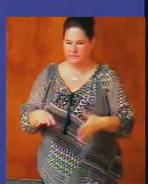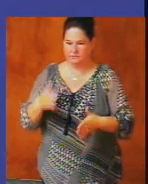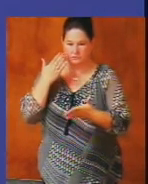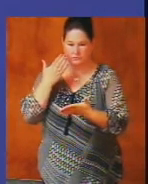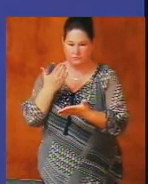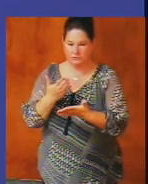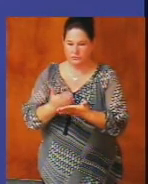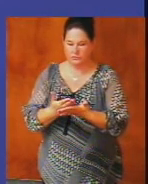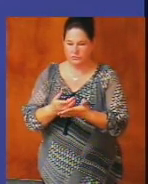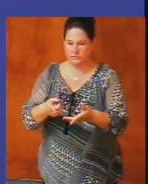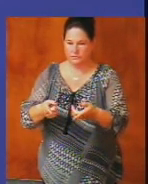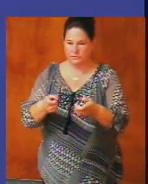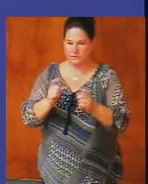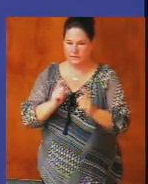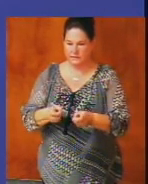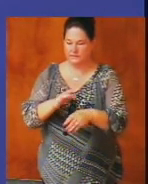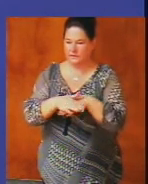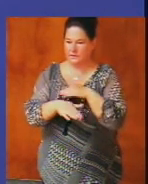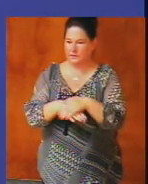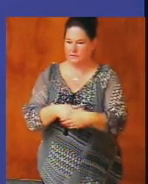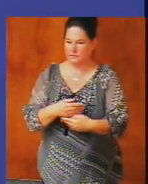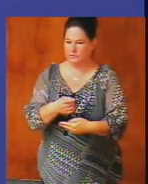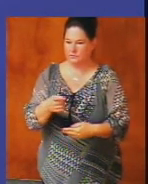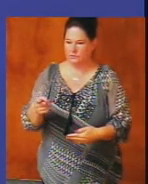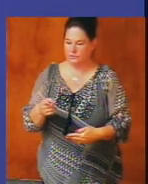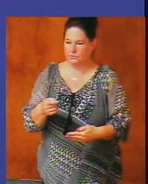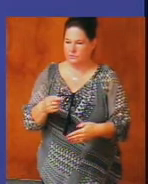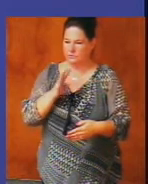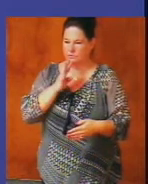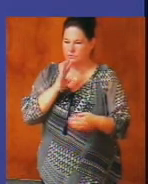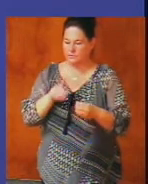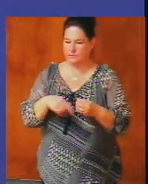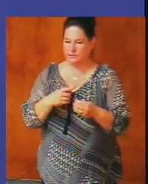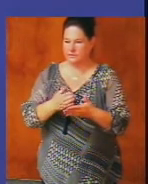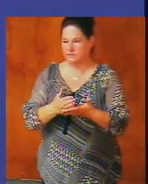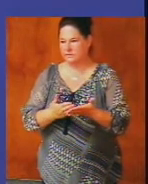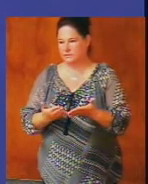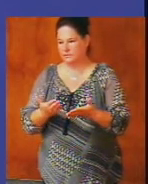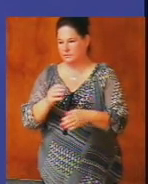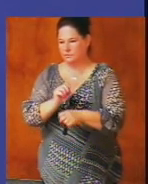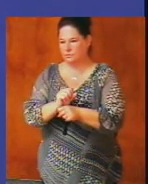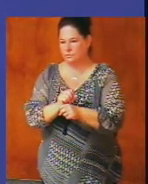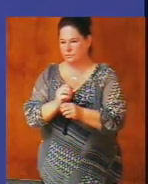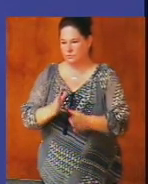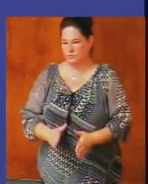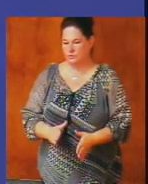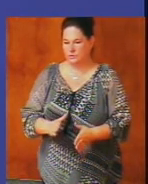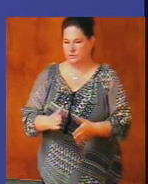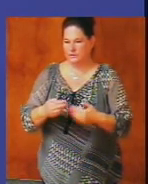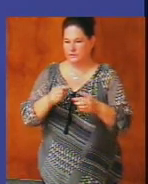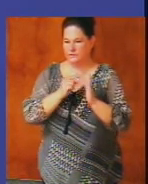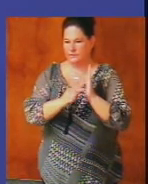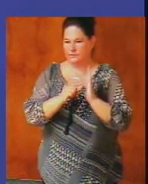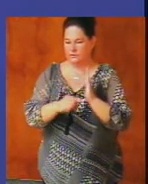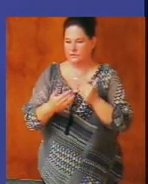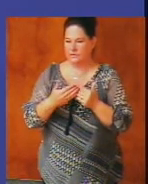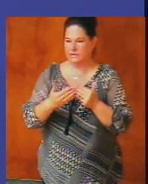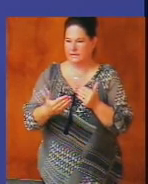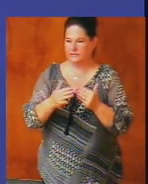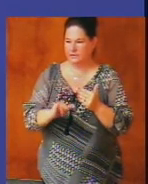a comfort to you." Paul mentions some of his co-workers in the verses preceding that